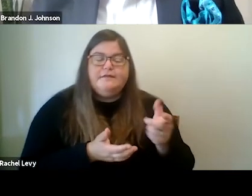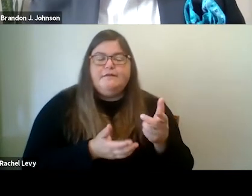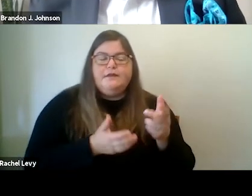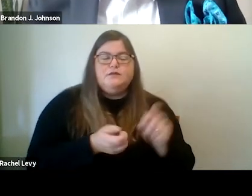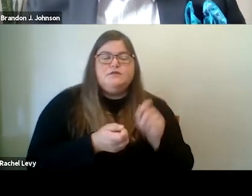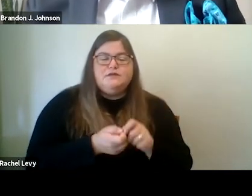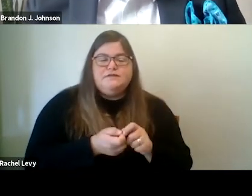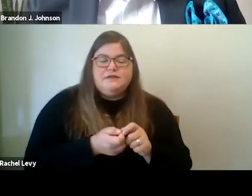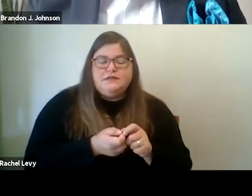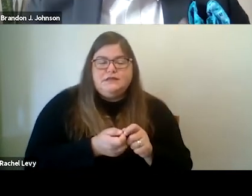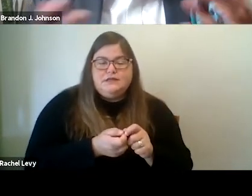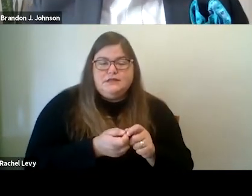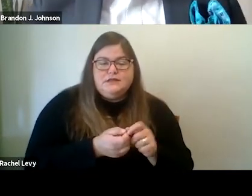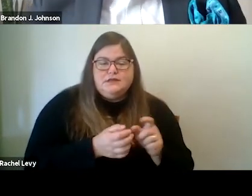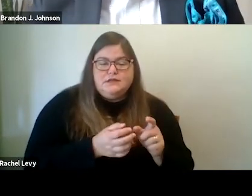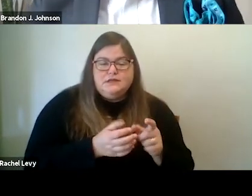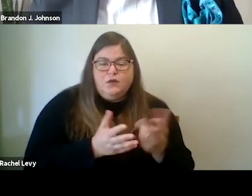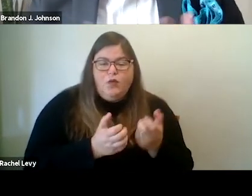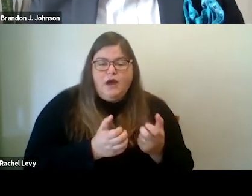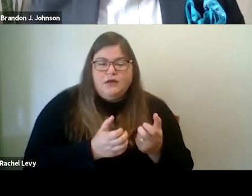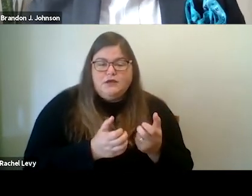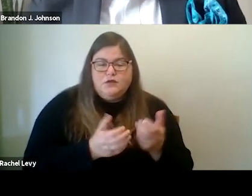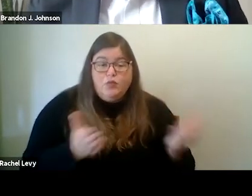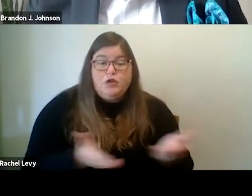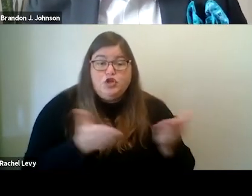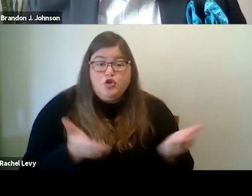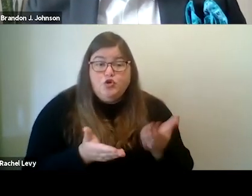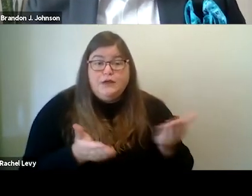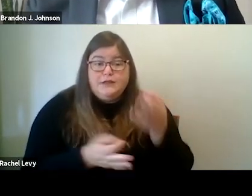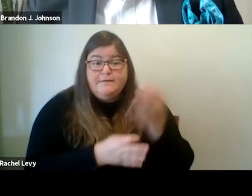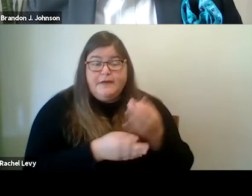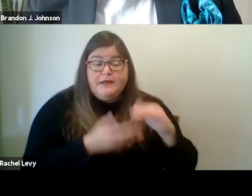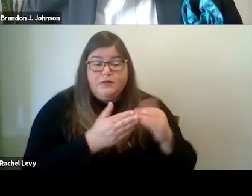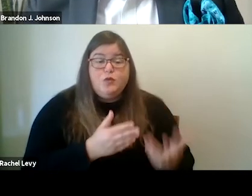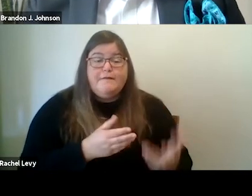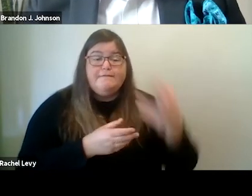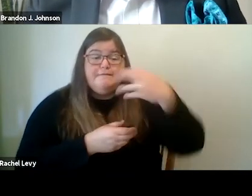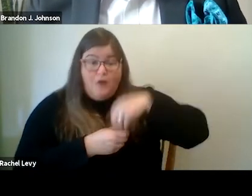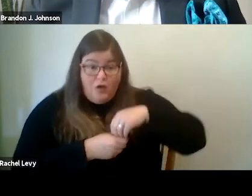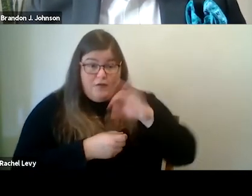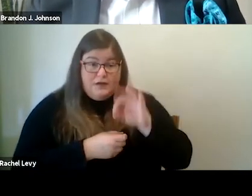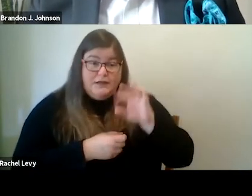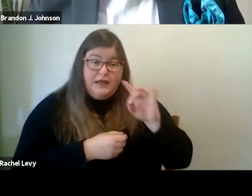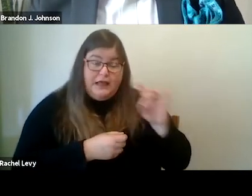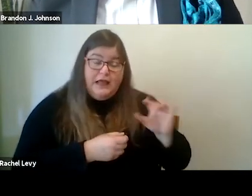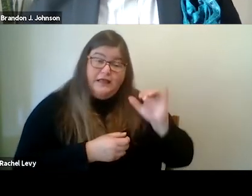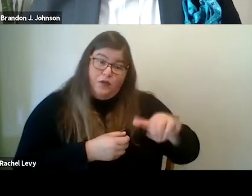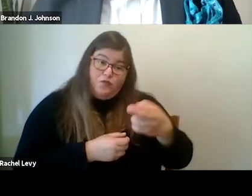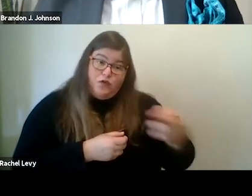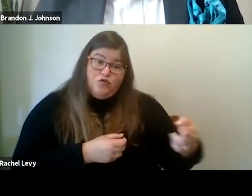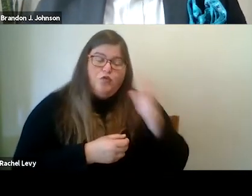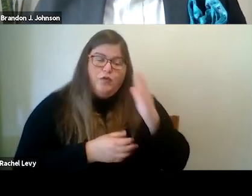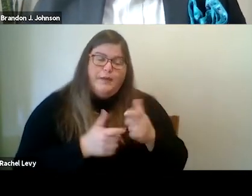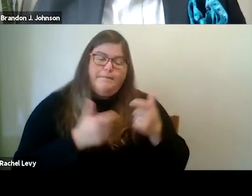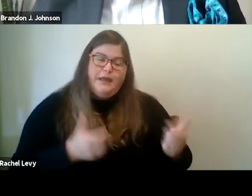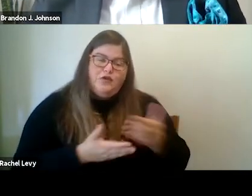encourage, their faith community to engage in 988 and those resources will be a major piece for this as well. We'll be